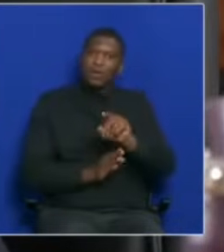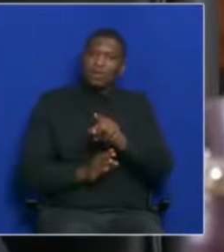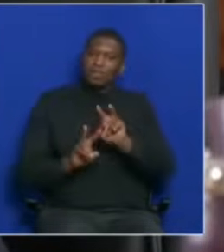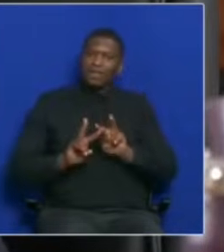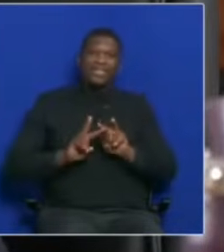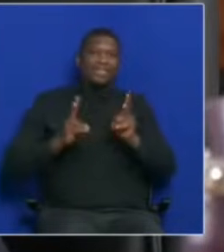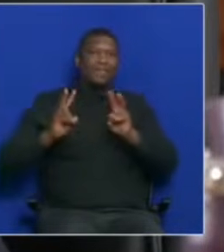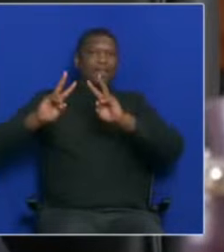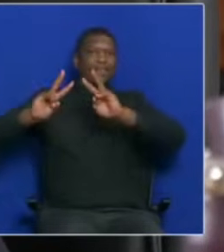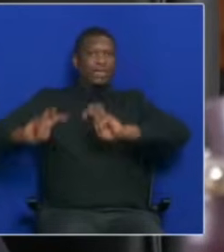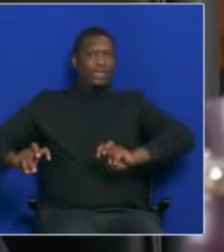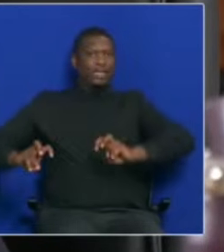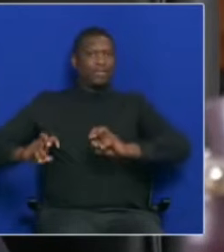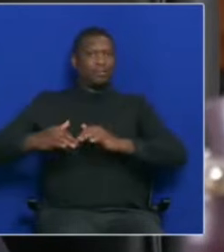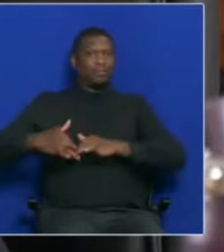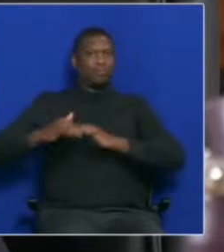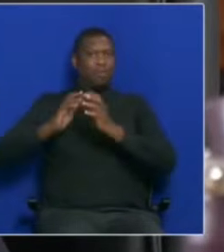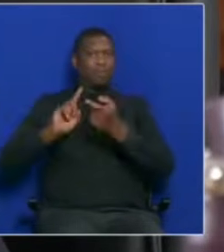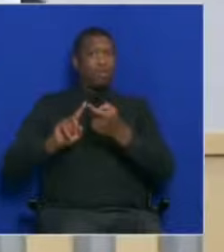from the ID's office.